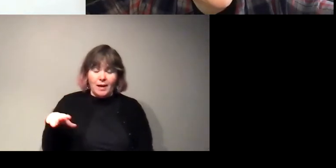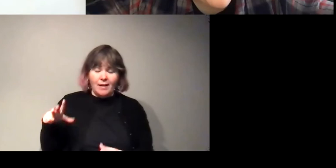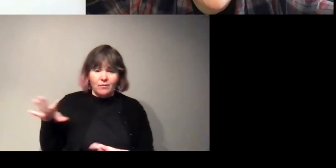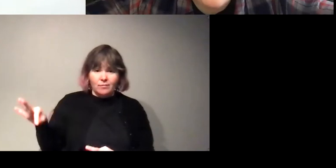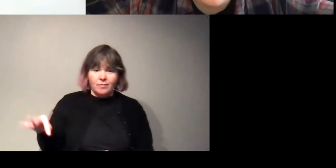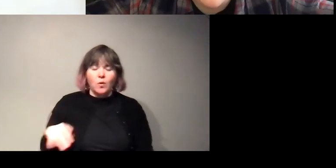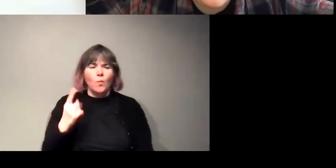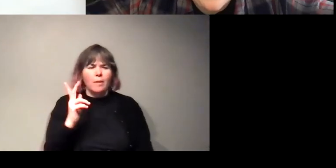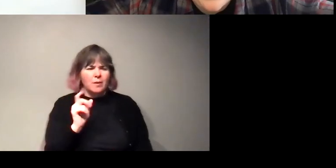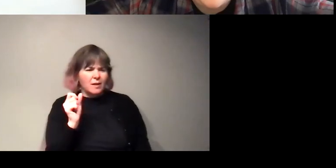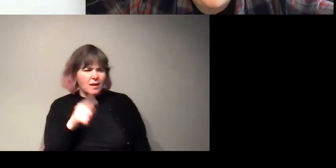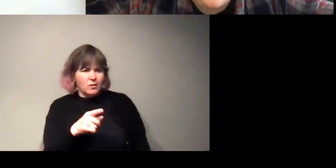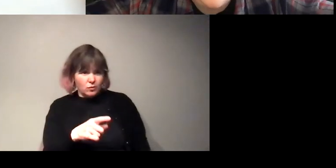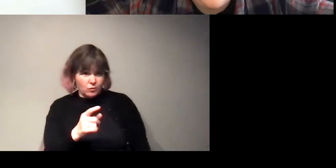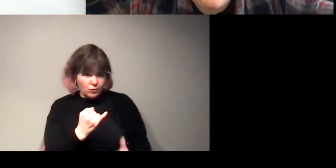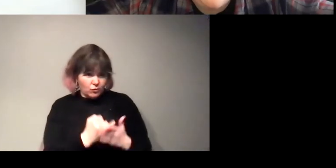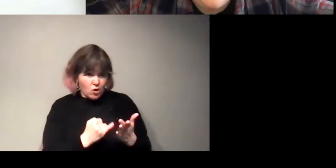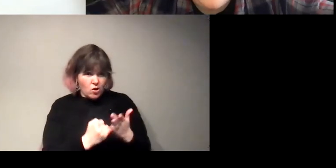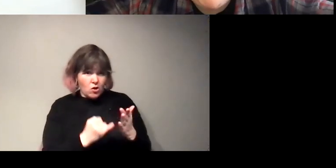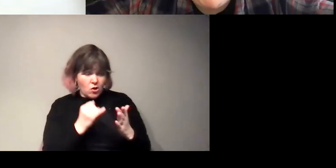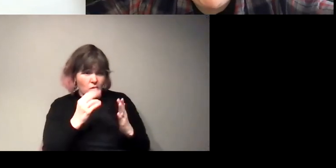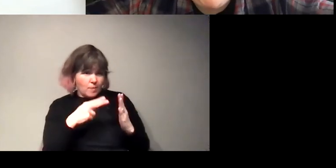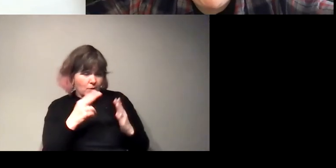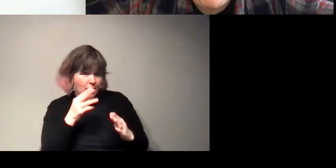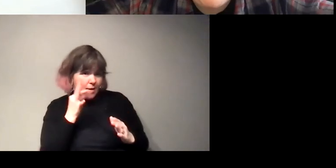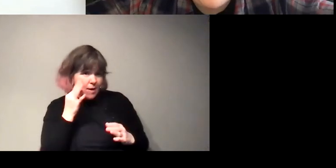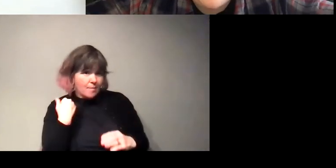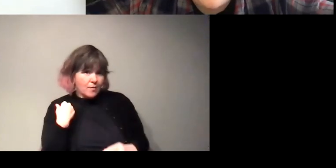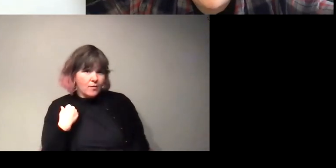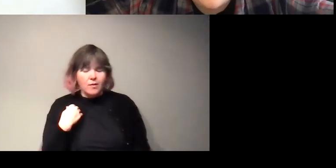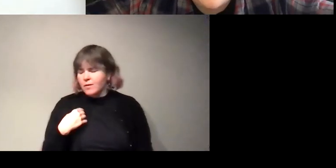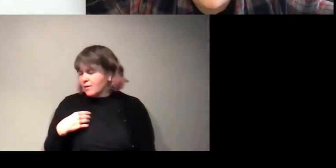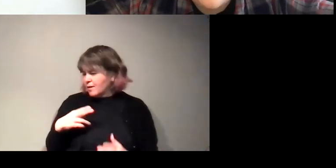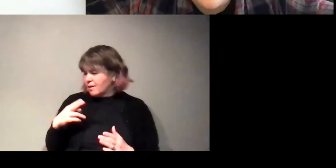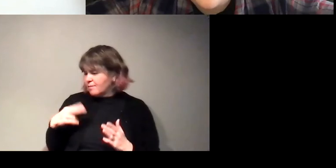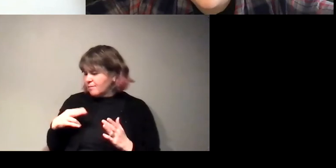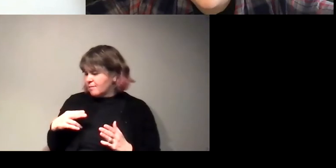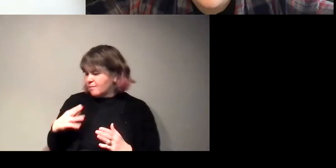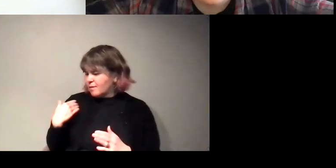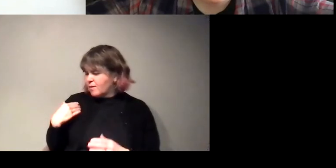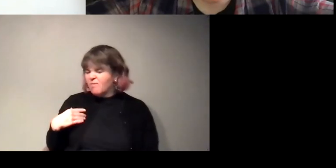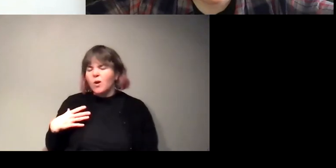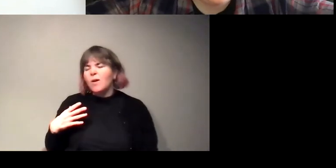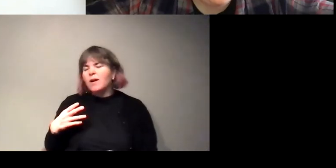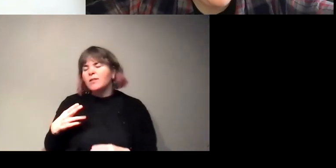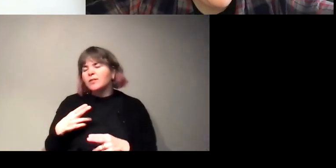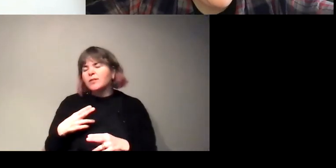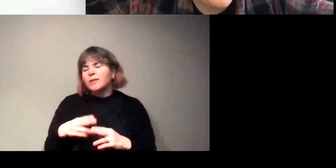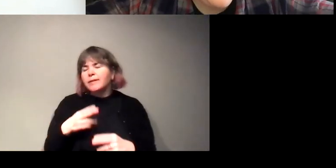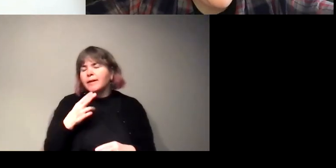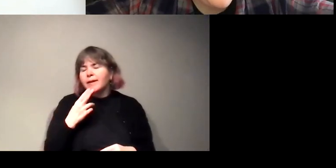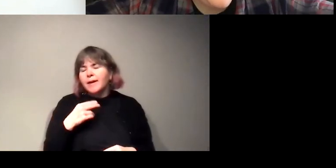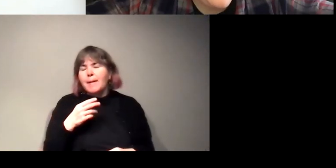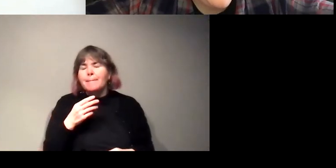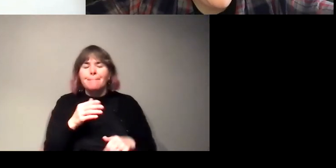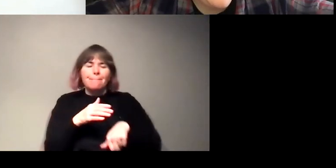person asked you, have you ever drawn your cat? Have I ever drawn Pi? Only in like little sketches. I do pet portraits